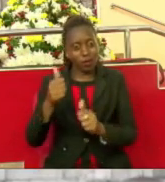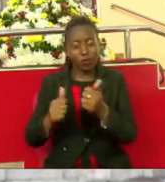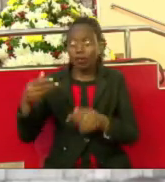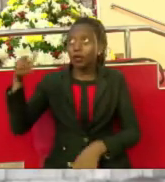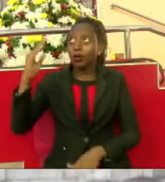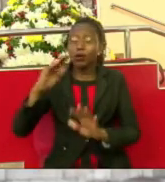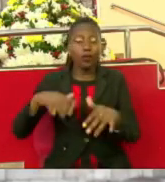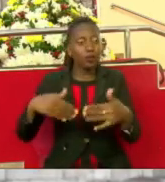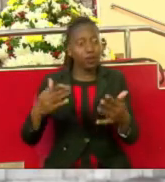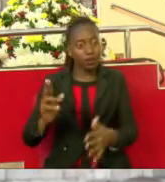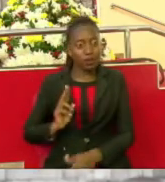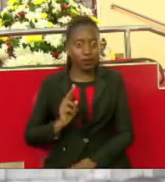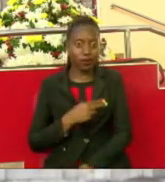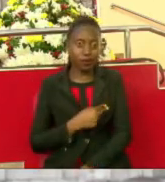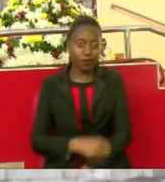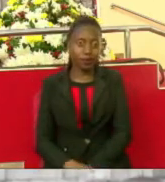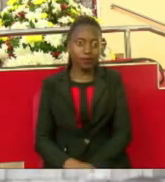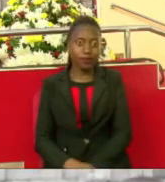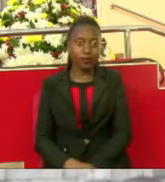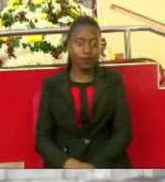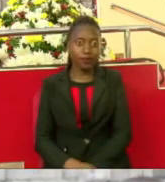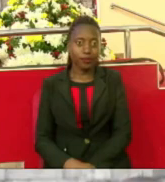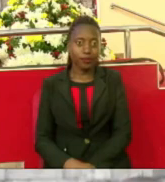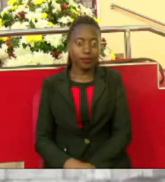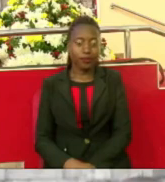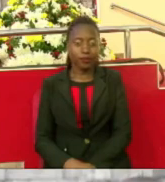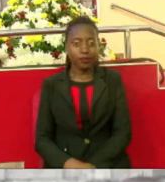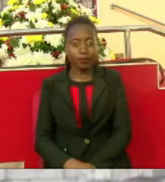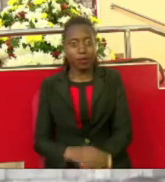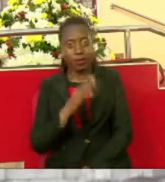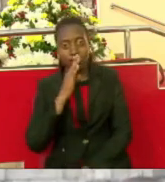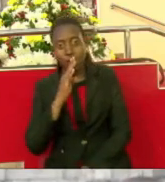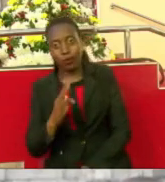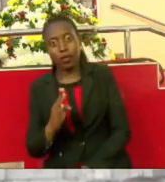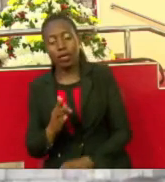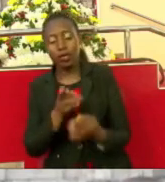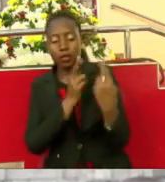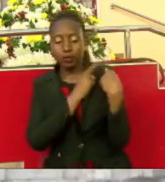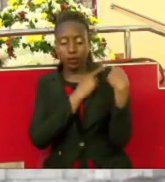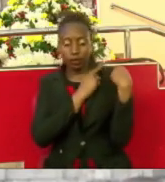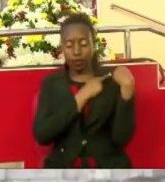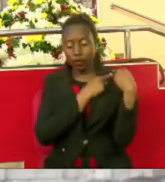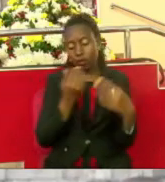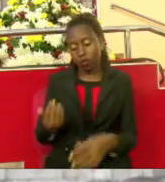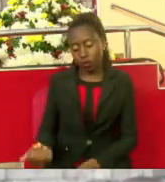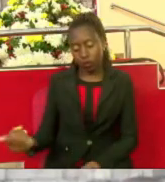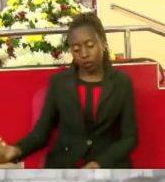ni tunu kuu ambayo Mungu ametutunikia. To be stewards to the children. Kuwajibika kwa sababu ya walezi watoto